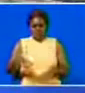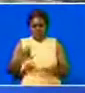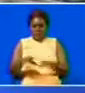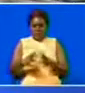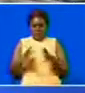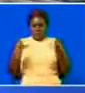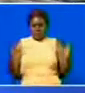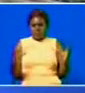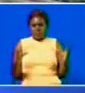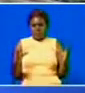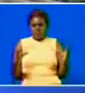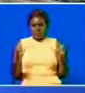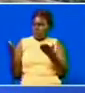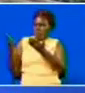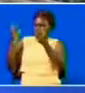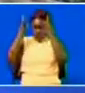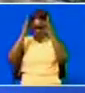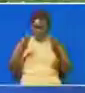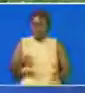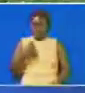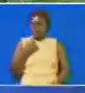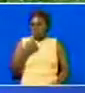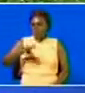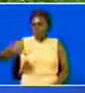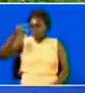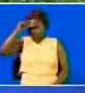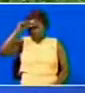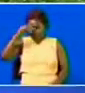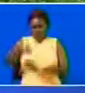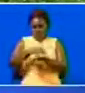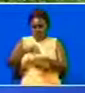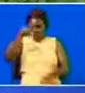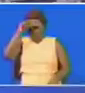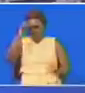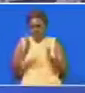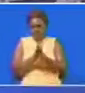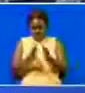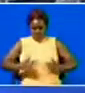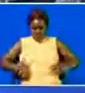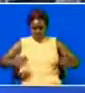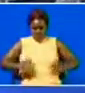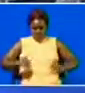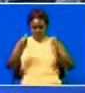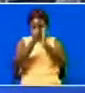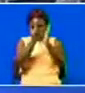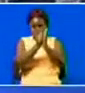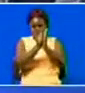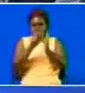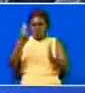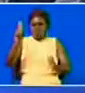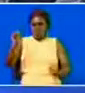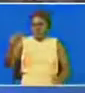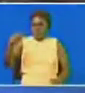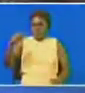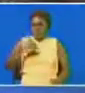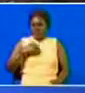develop. Kalobeyei was a decision by the Turkana County Government, the National Government and Refugee Agency UNHCR. It